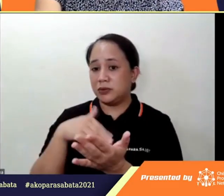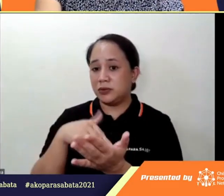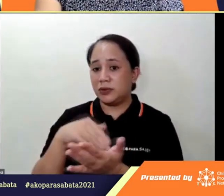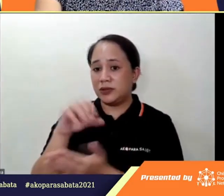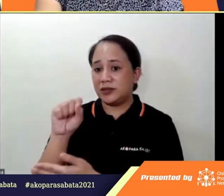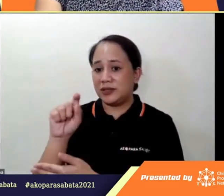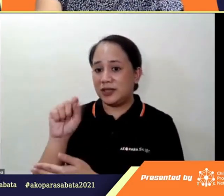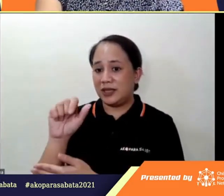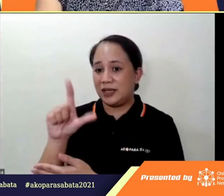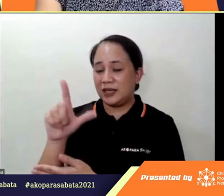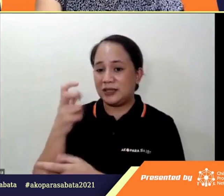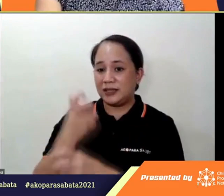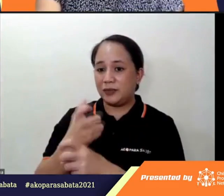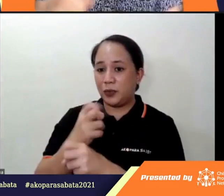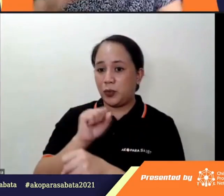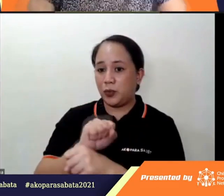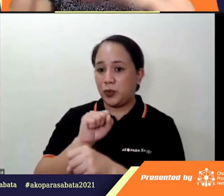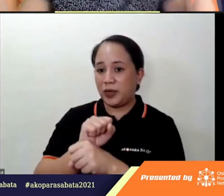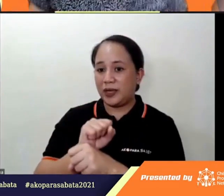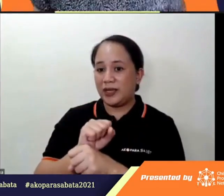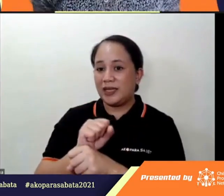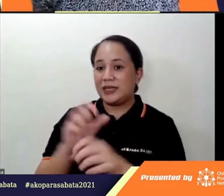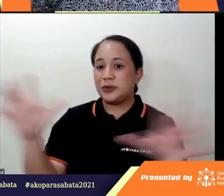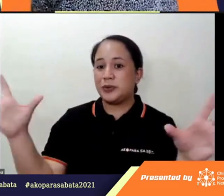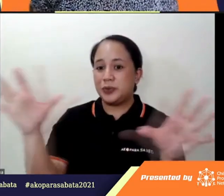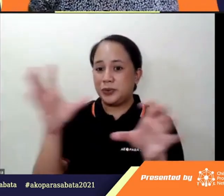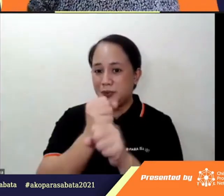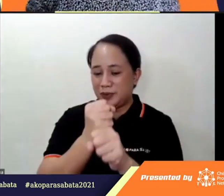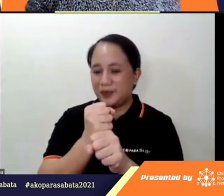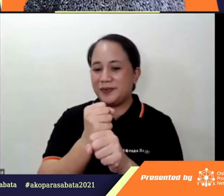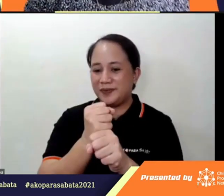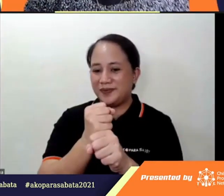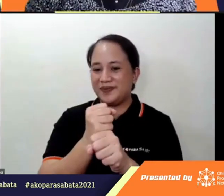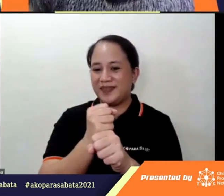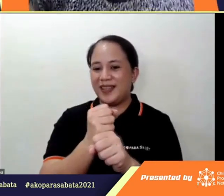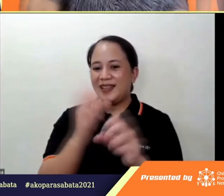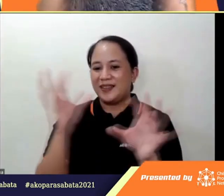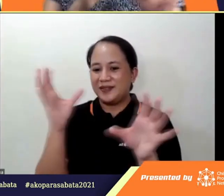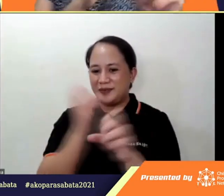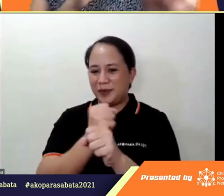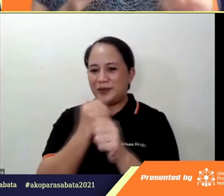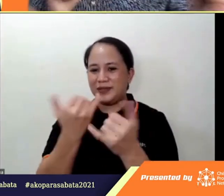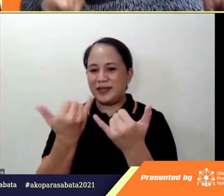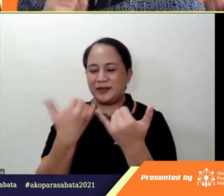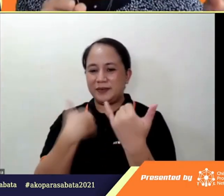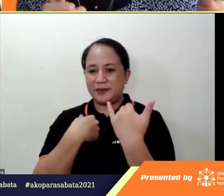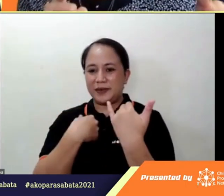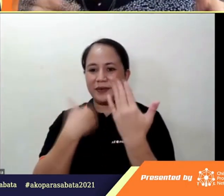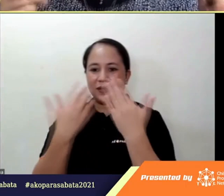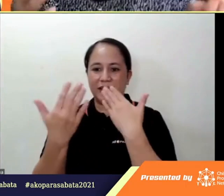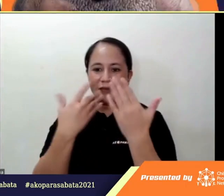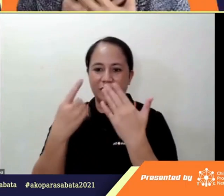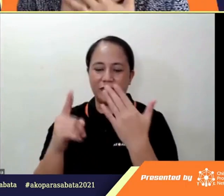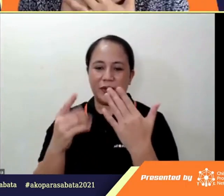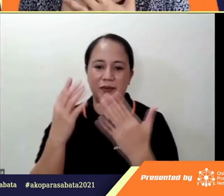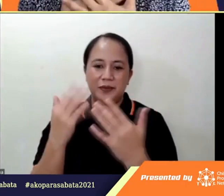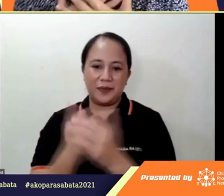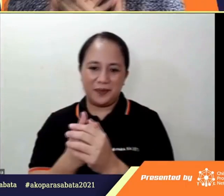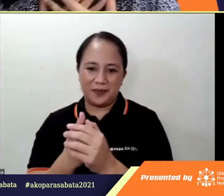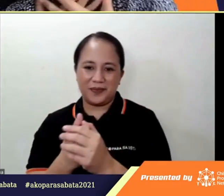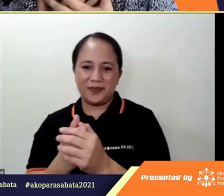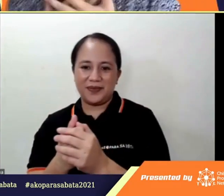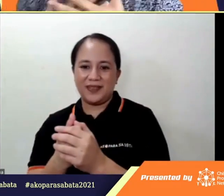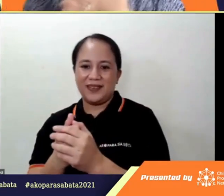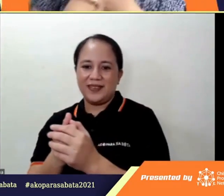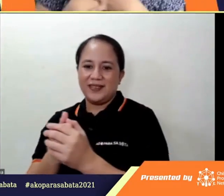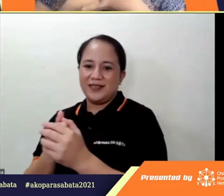who has the difficult job of synthesizing. That's what I'm thankful for. Hindi ako